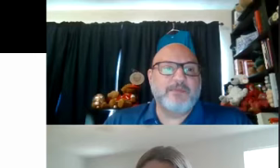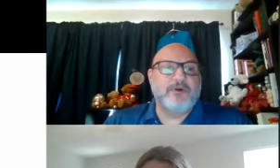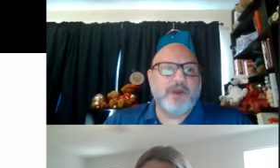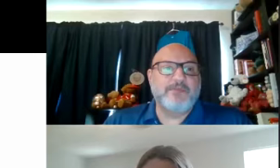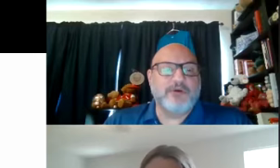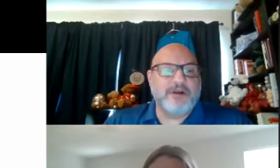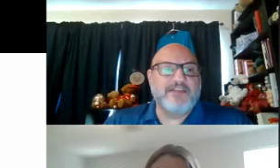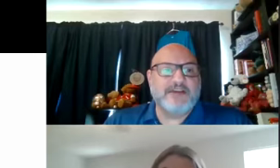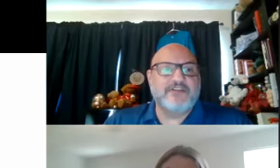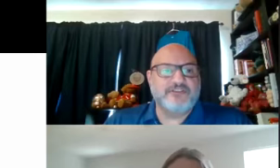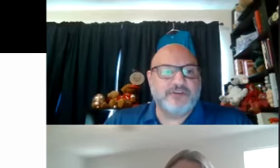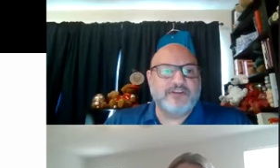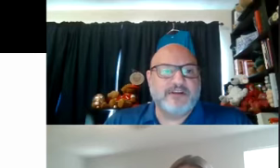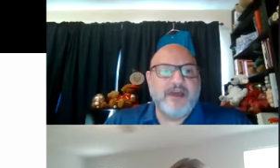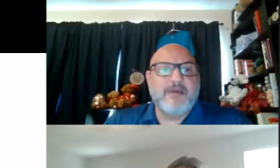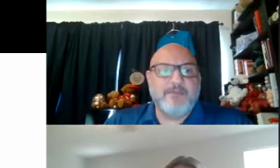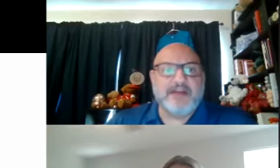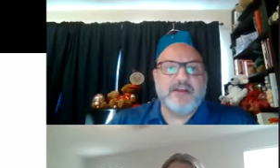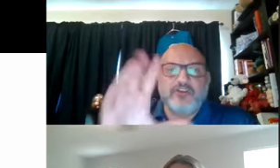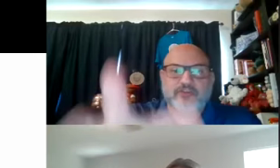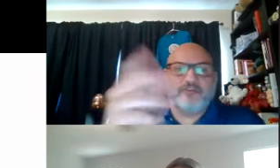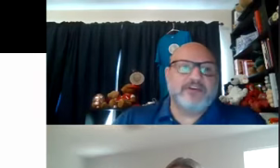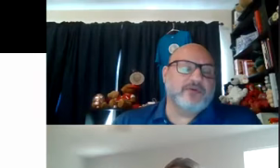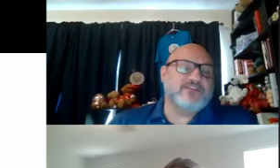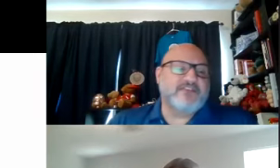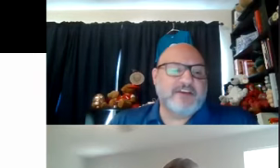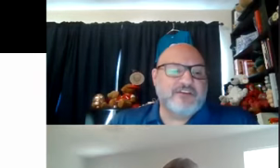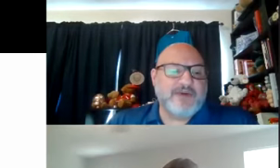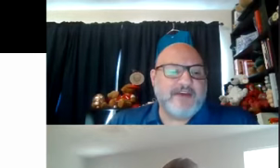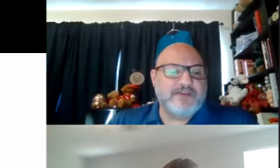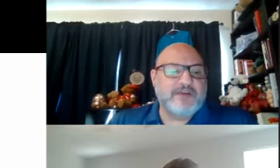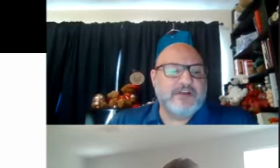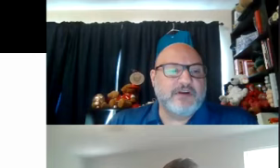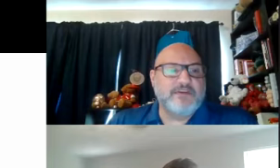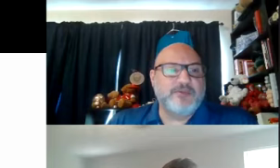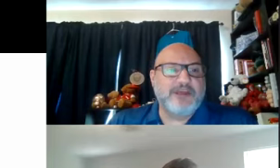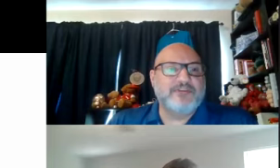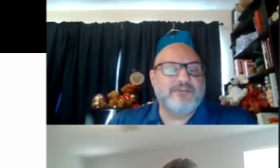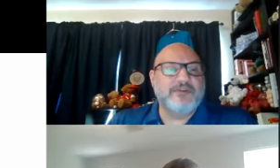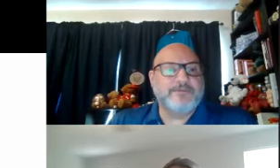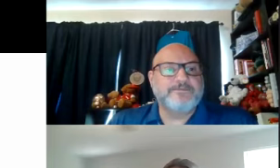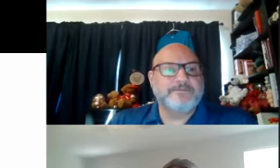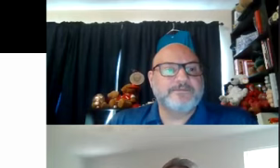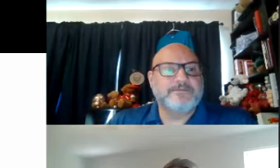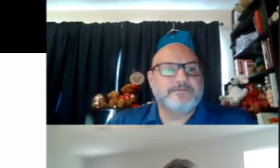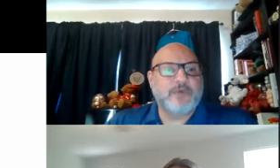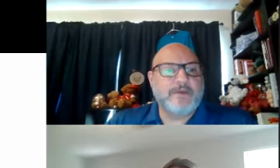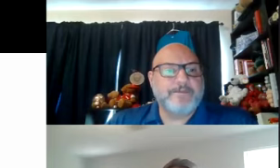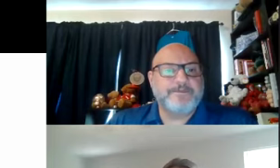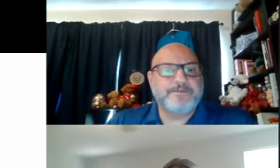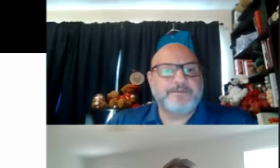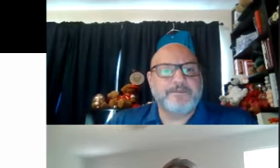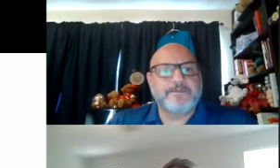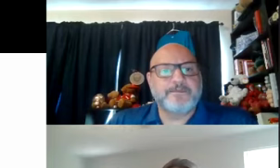scratch paper or whiteboard or anything else that you're using. But use the resources that you do have in front of you to be able to do that.